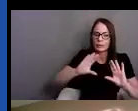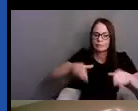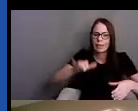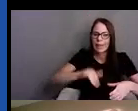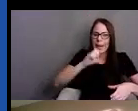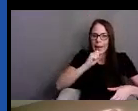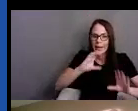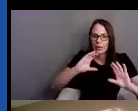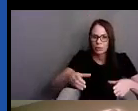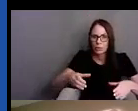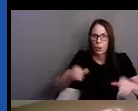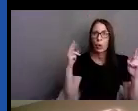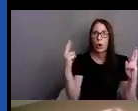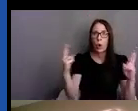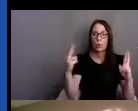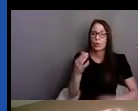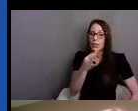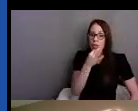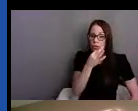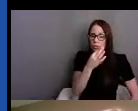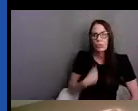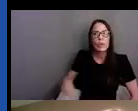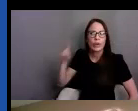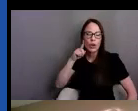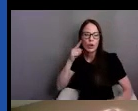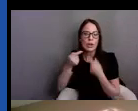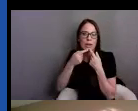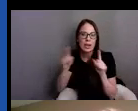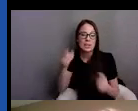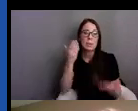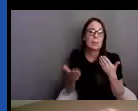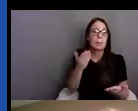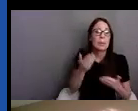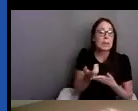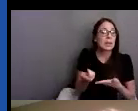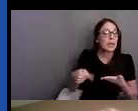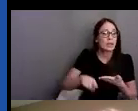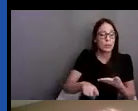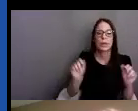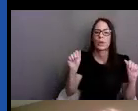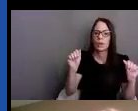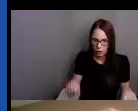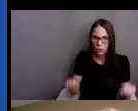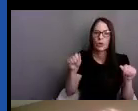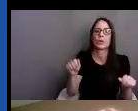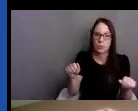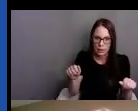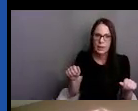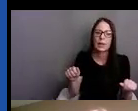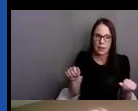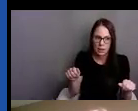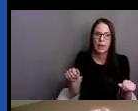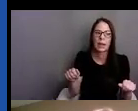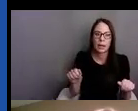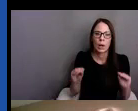that fairly soon, we've heard announcements as potentially as early as next week, there could be movement toward approval